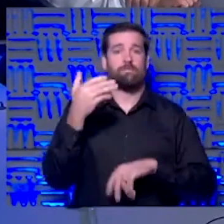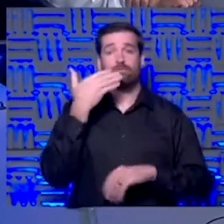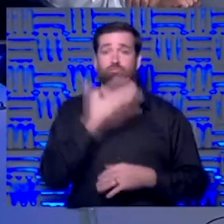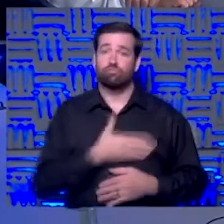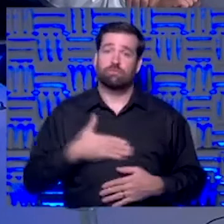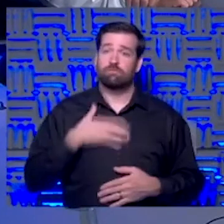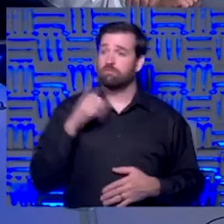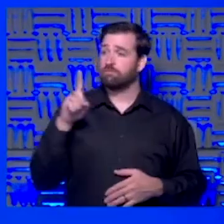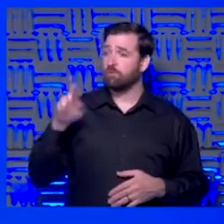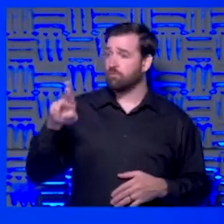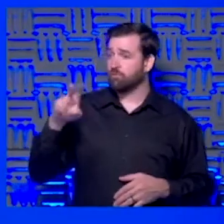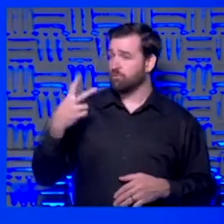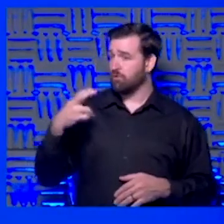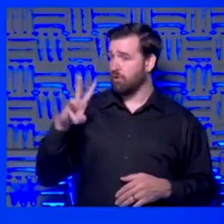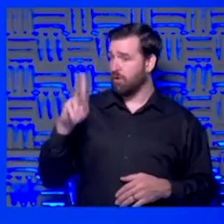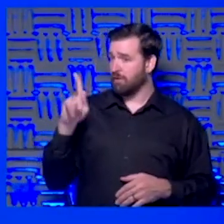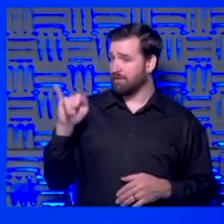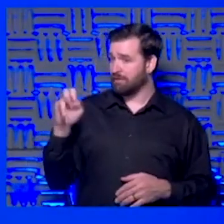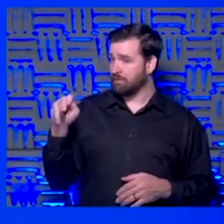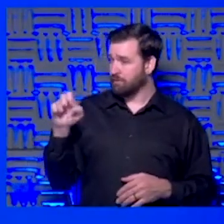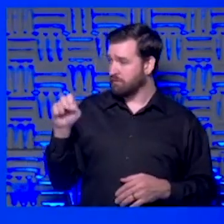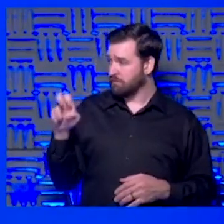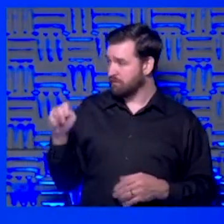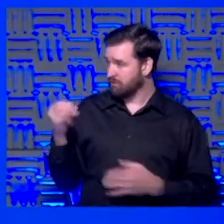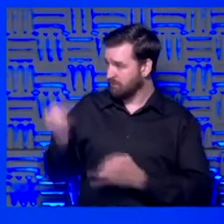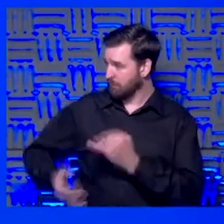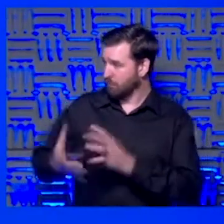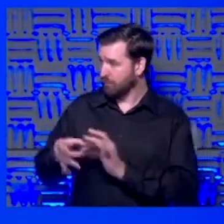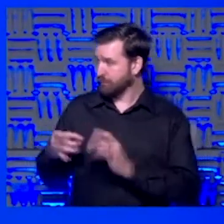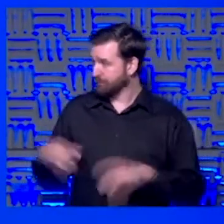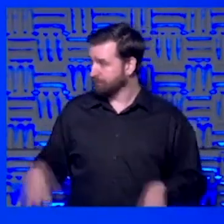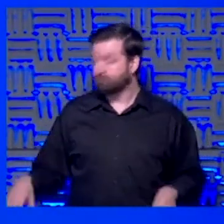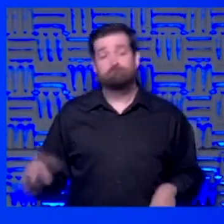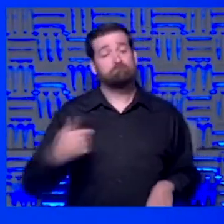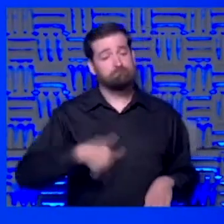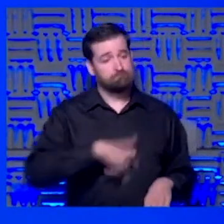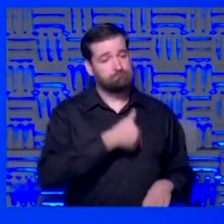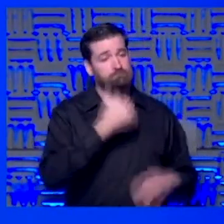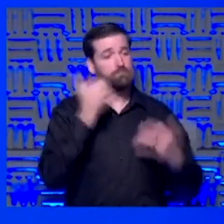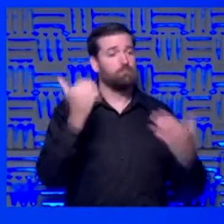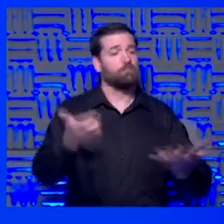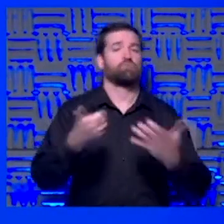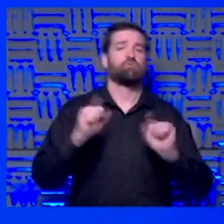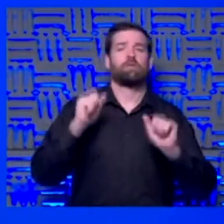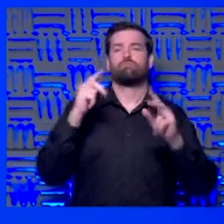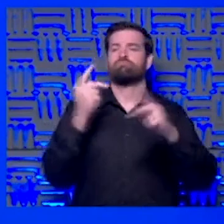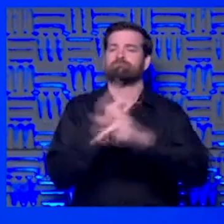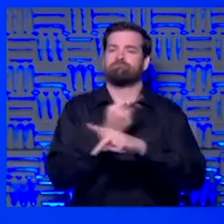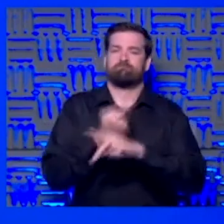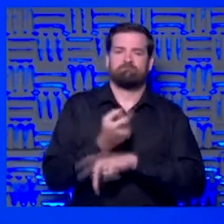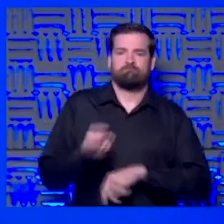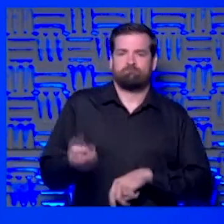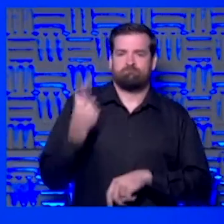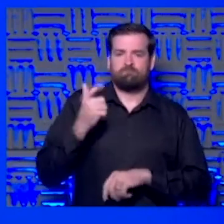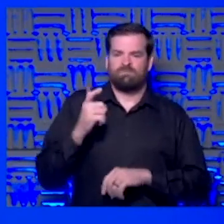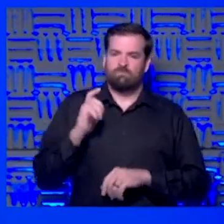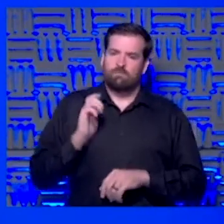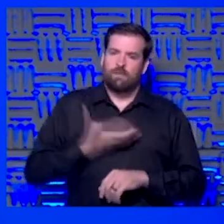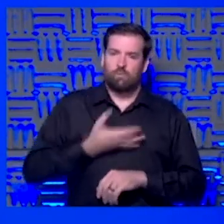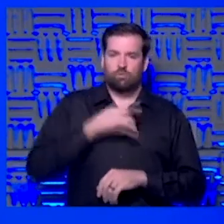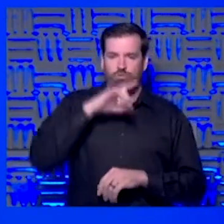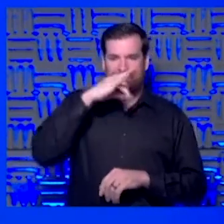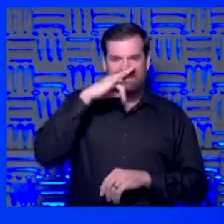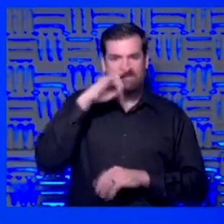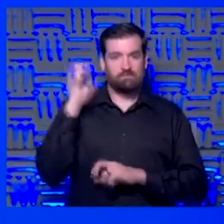Dr. Hawkinson, final thoughts from you today? Yeah, as we move forward, trying to understand what is the safety of our children returning